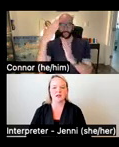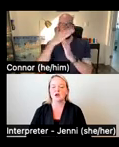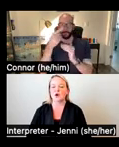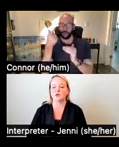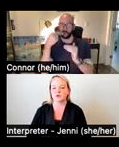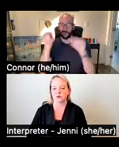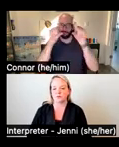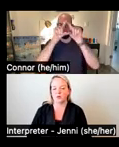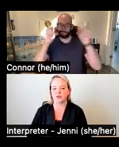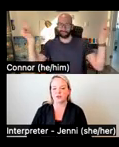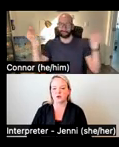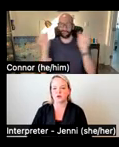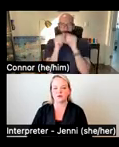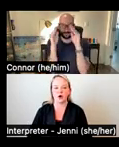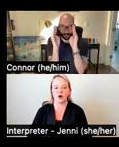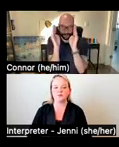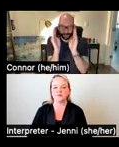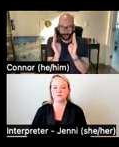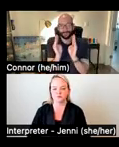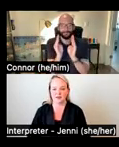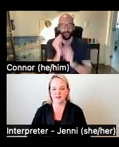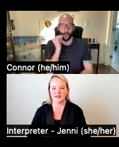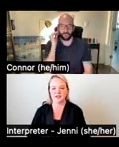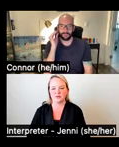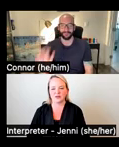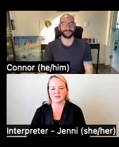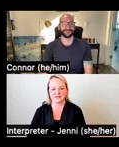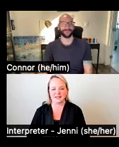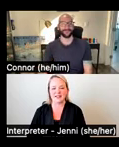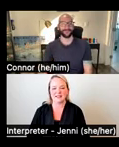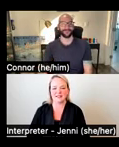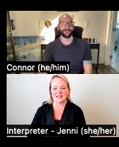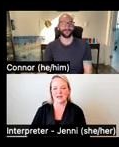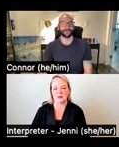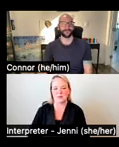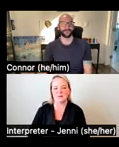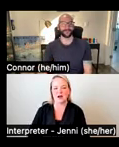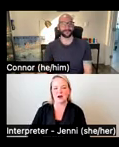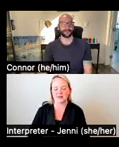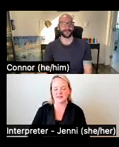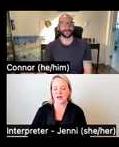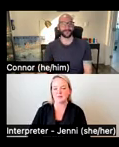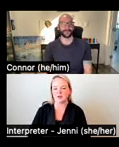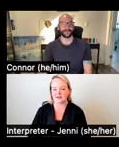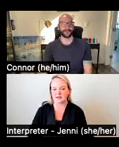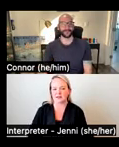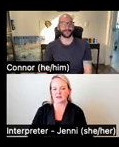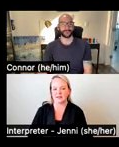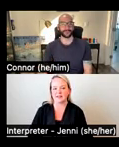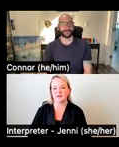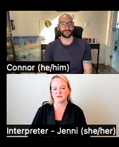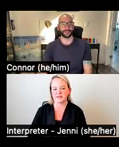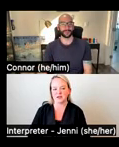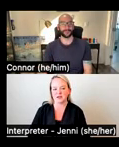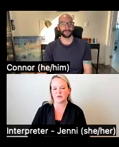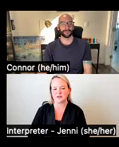like. So when you go to home, you will see on the tab, the green line